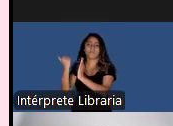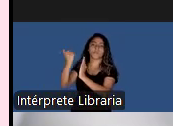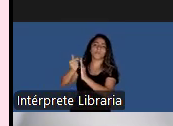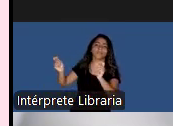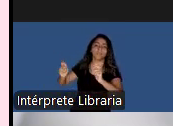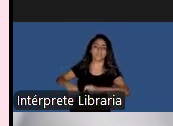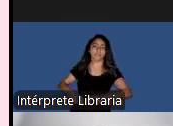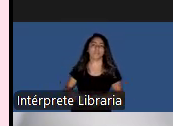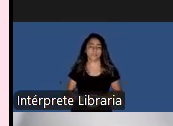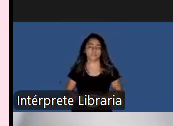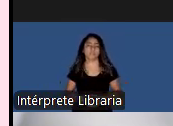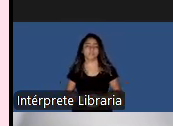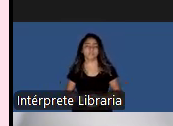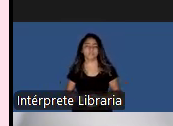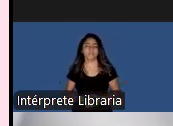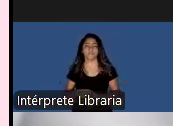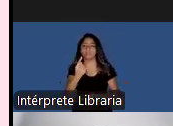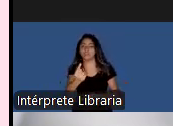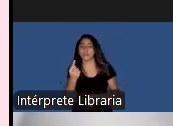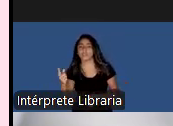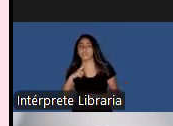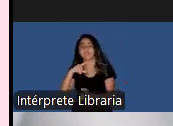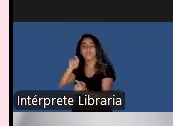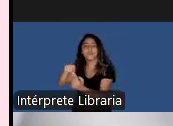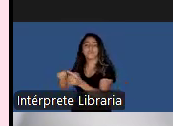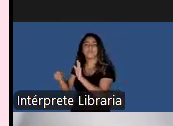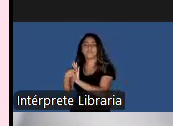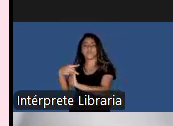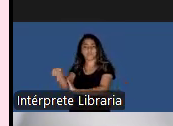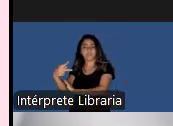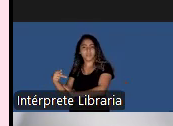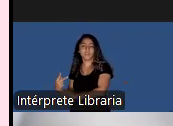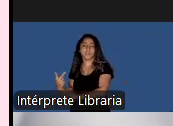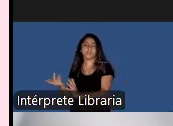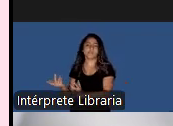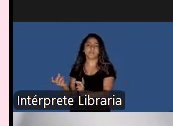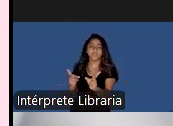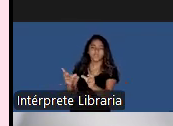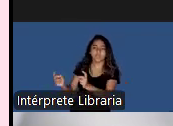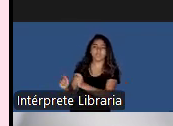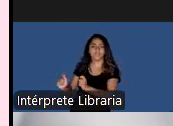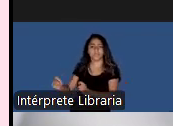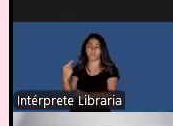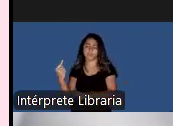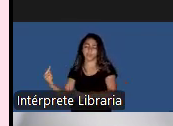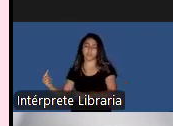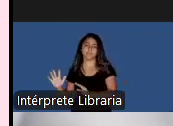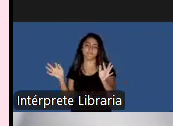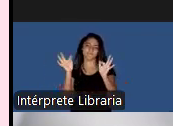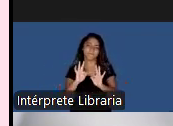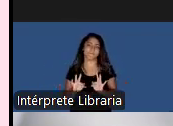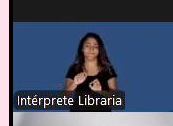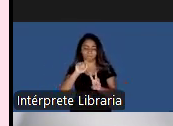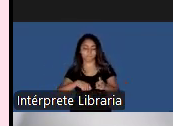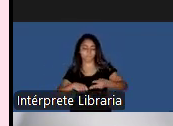to sell more, have more ROI, and each one achieving their goals of profitability and sales. So I'm really happy